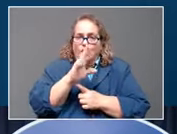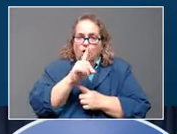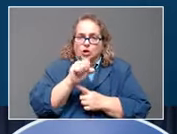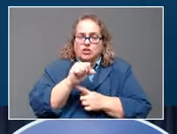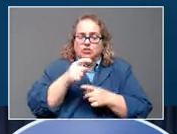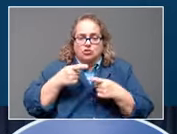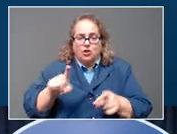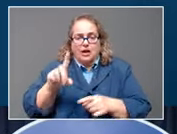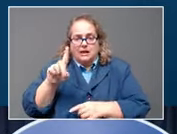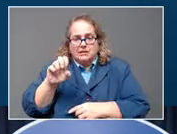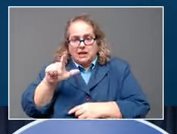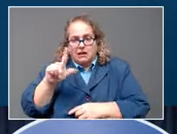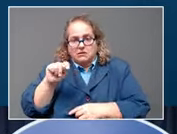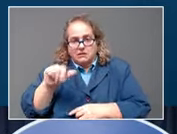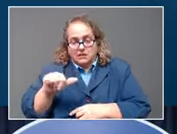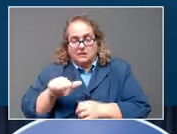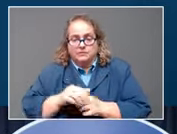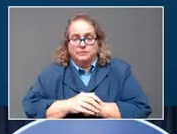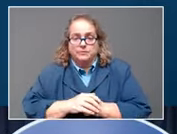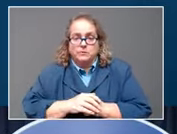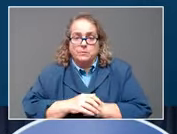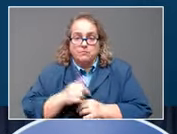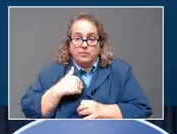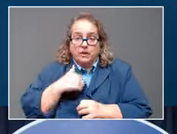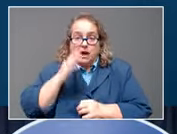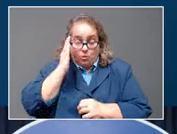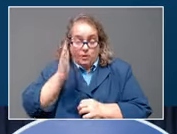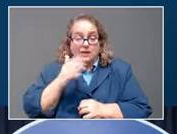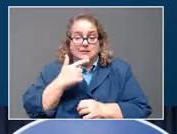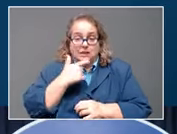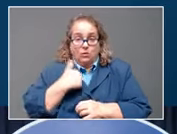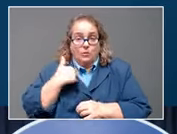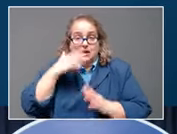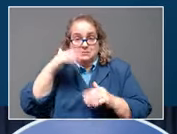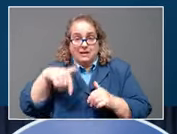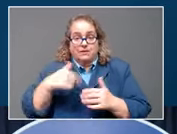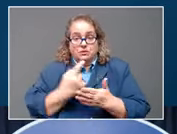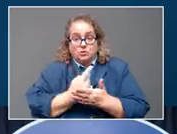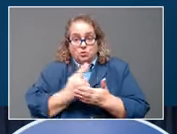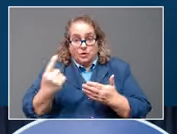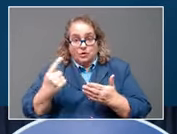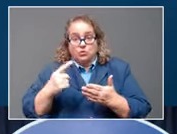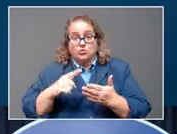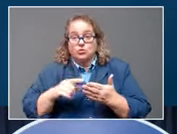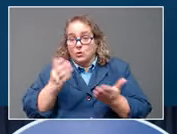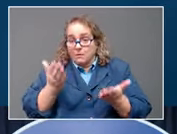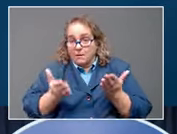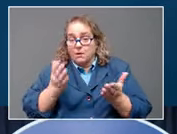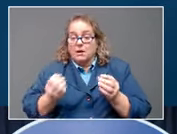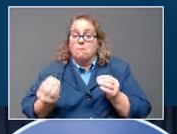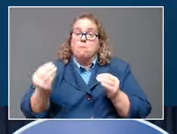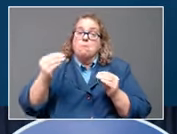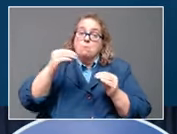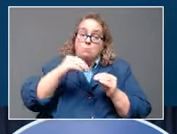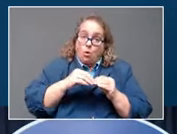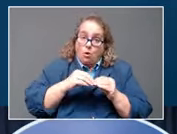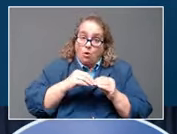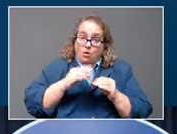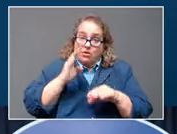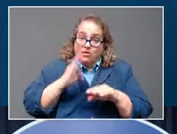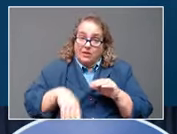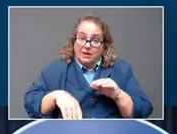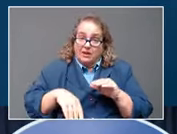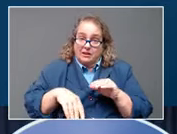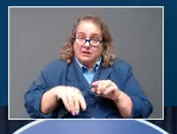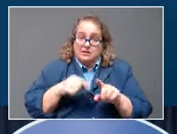surge. I will say we expect this week to probably be more than that, though I